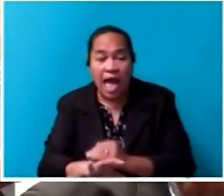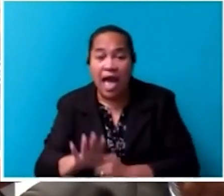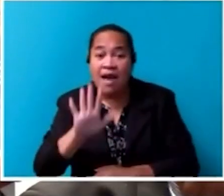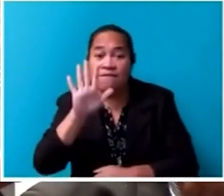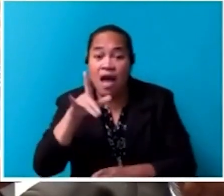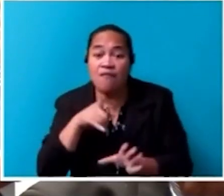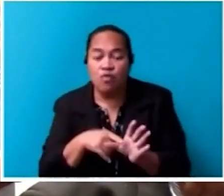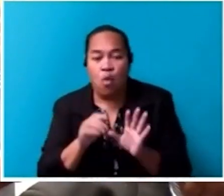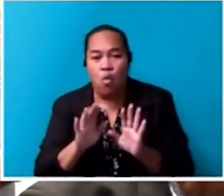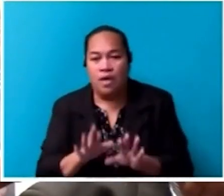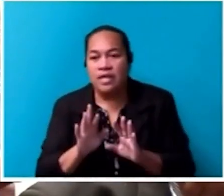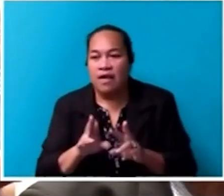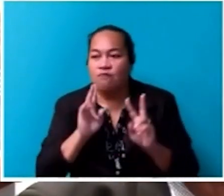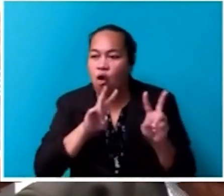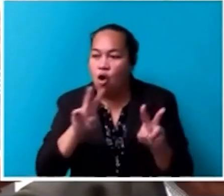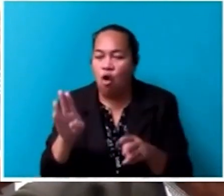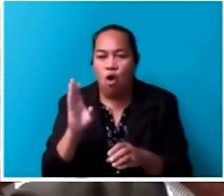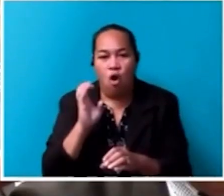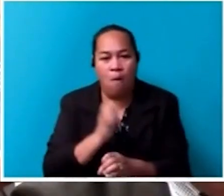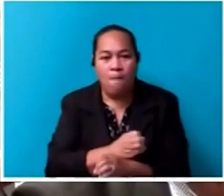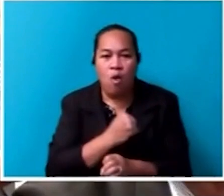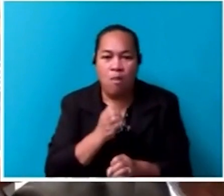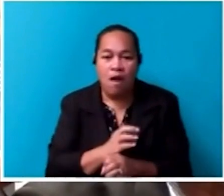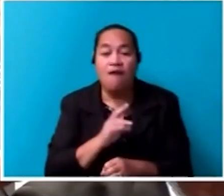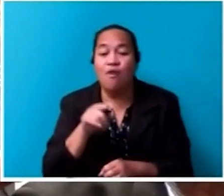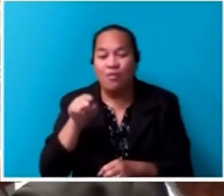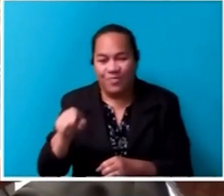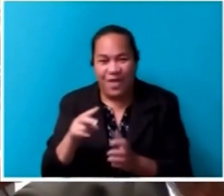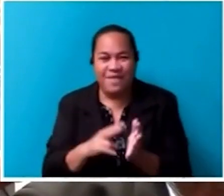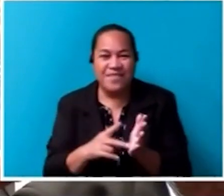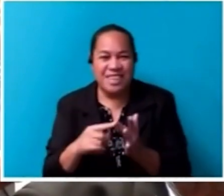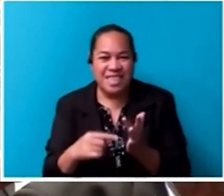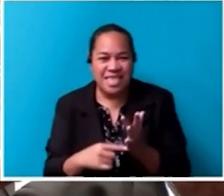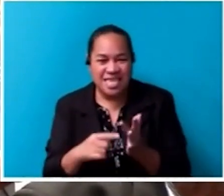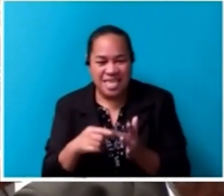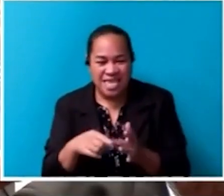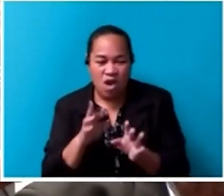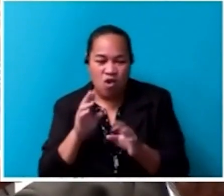for employment with Viti Roofing. The rest of